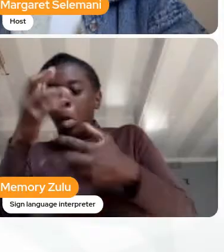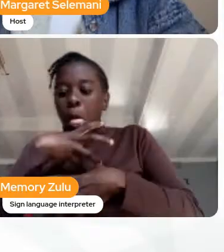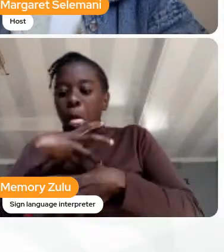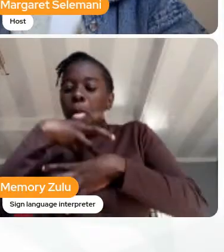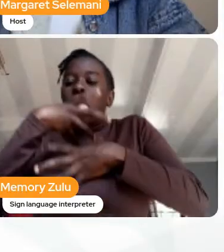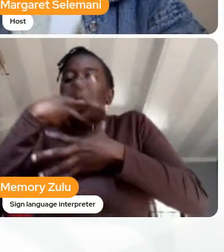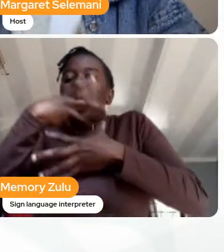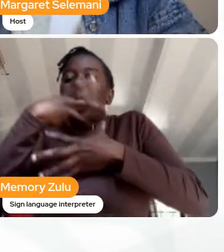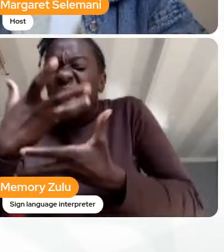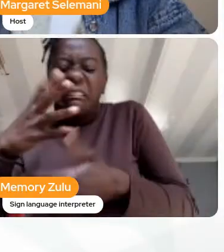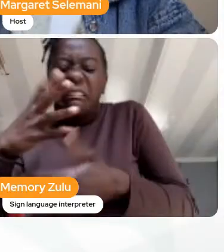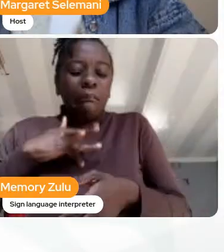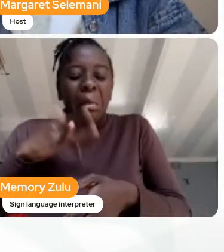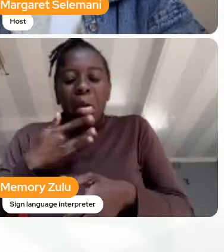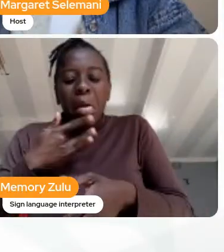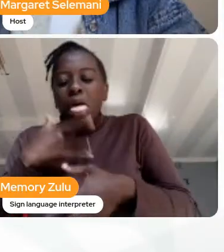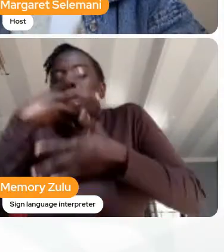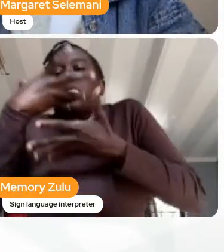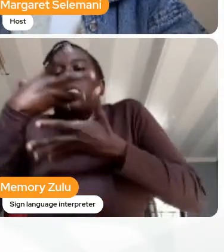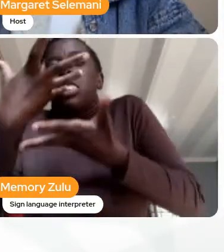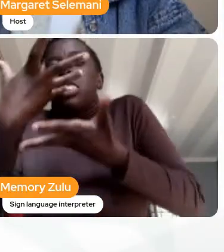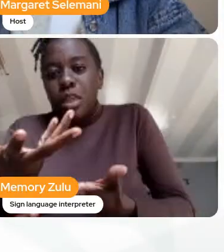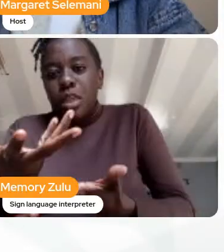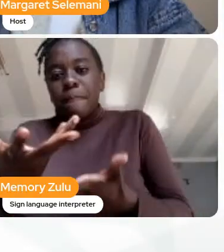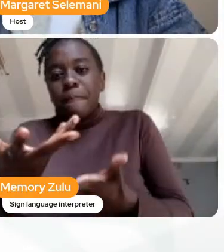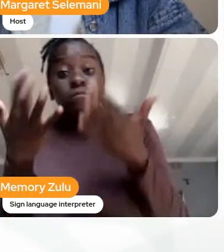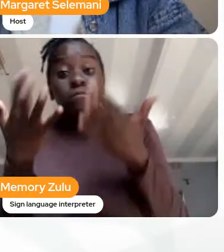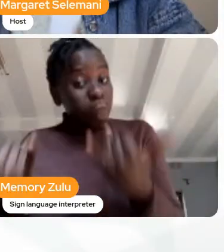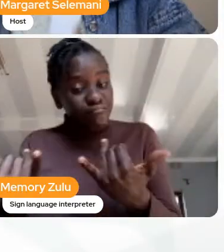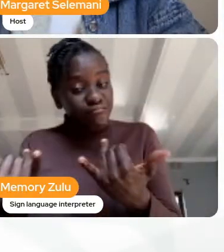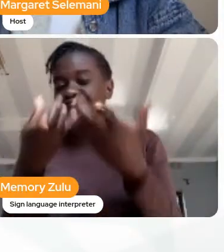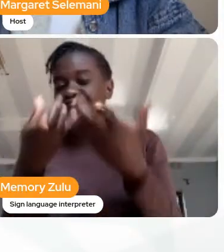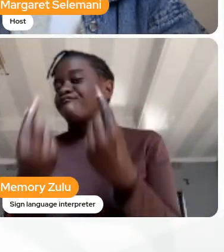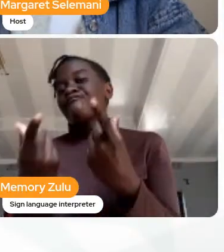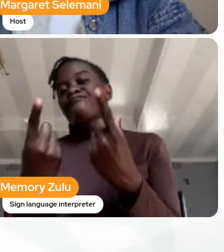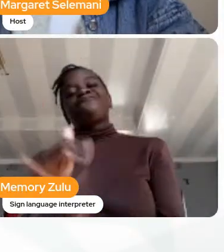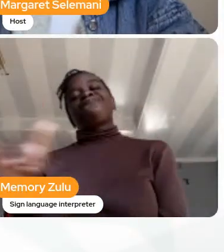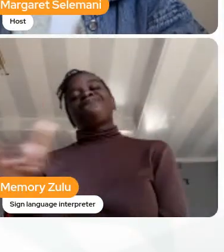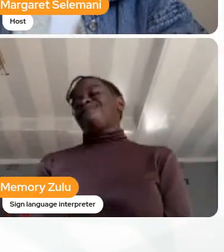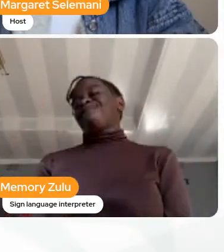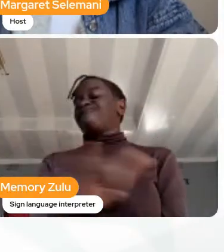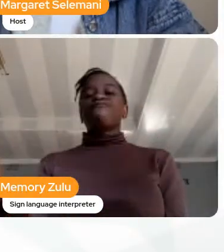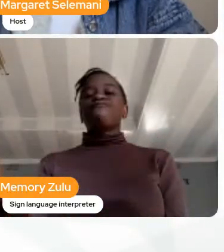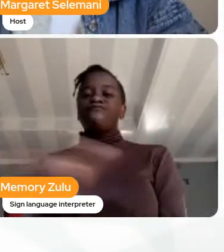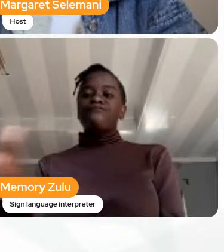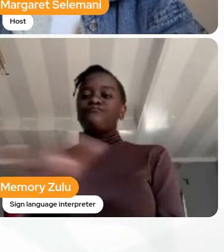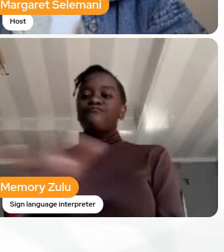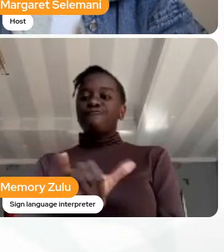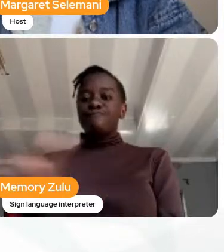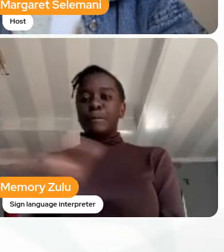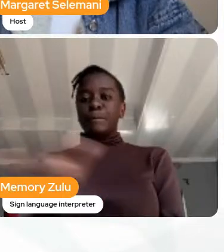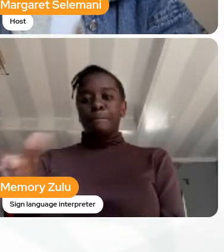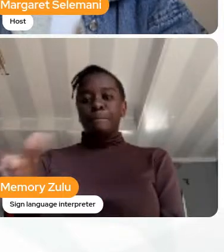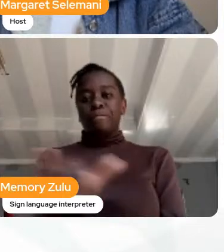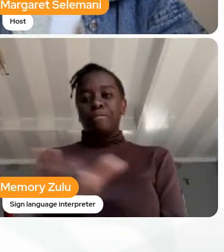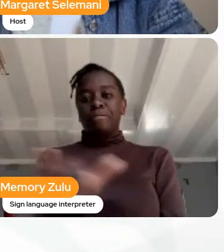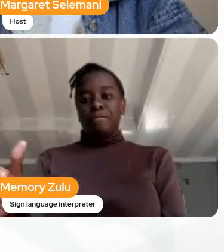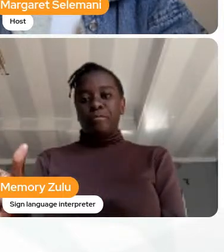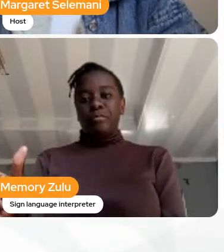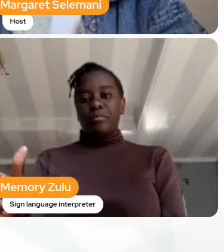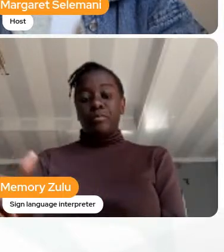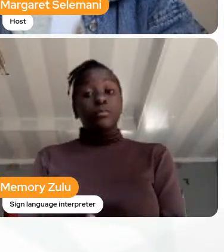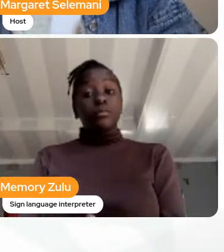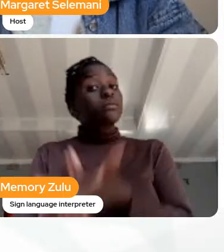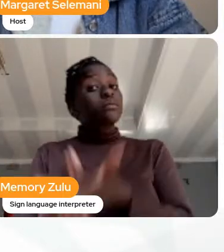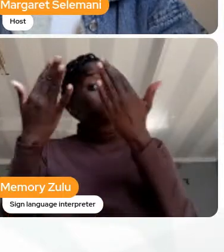the same at times, similar presentation with that of a sexually transmitted disease. So it is imperative to say you